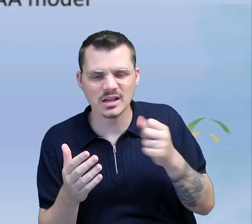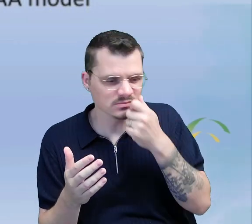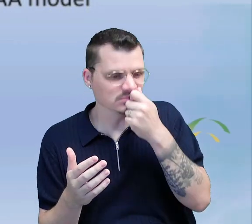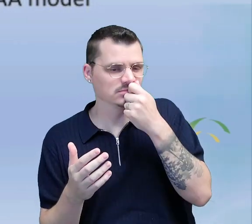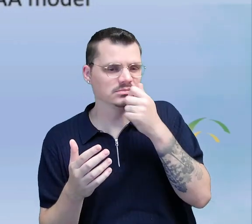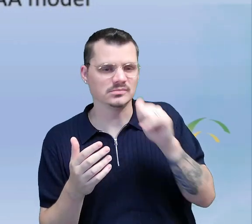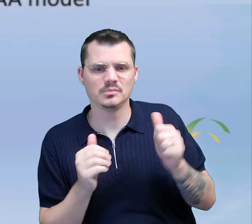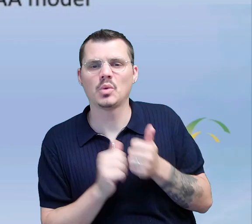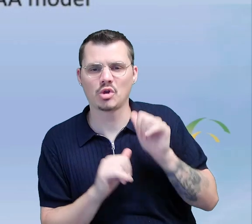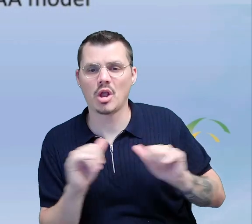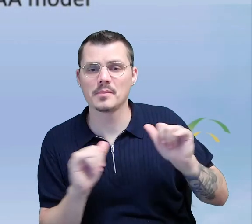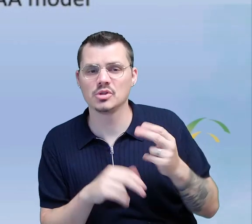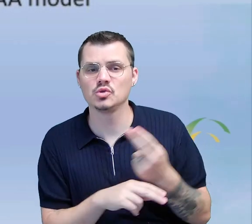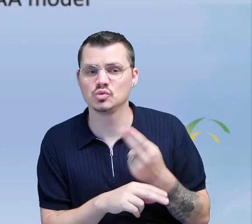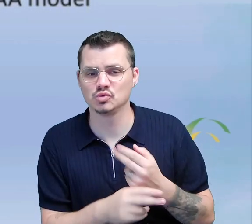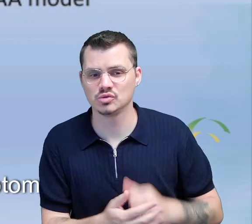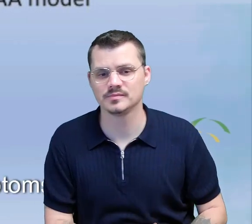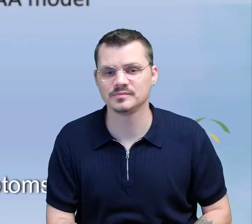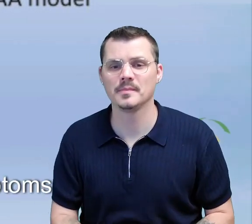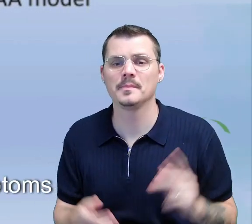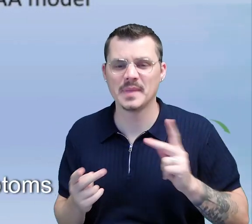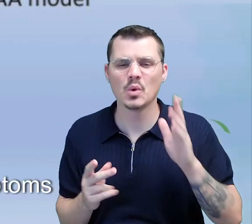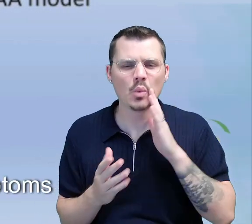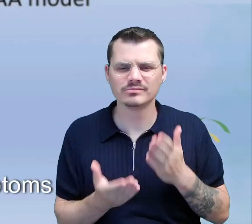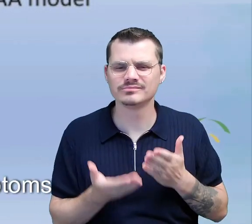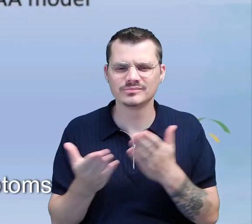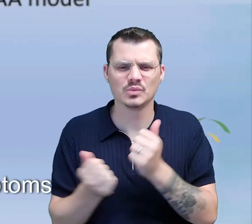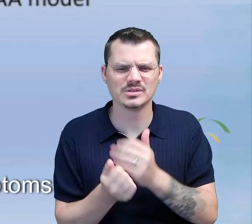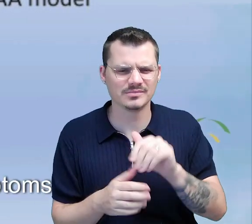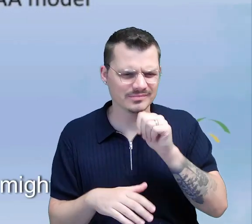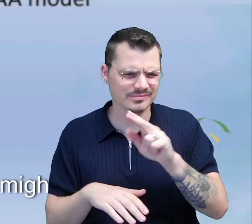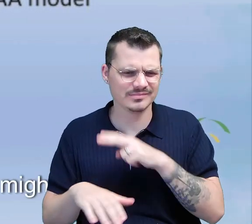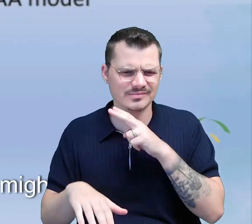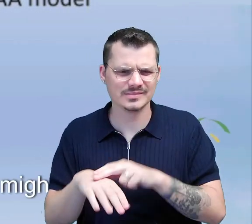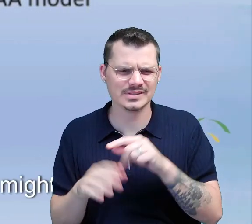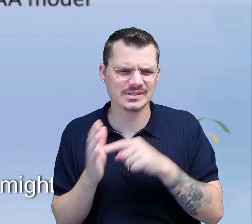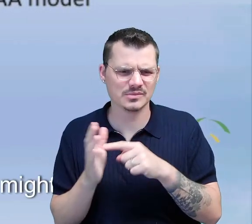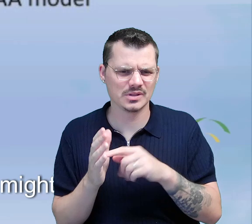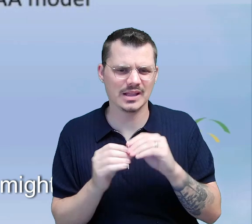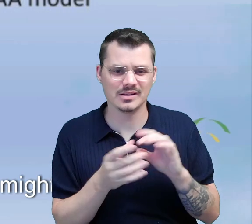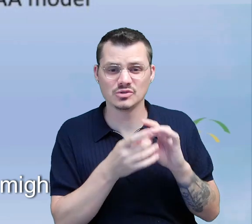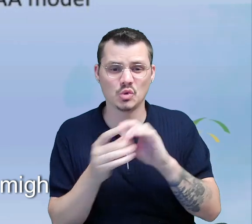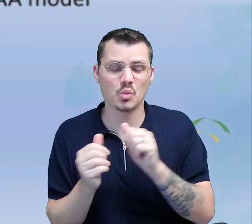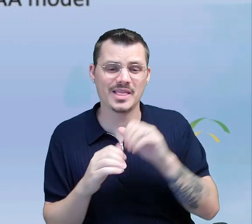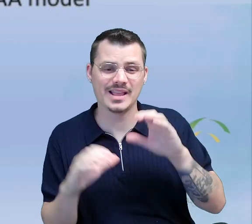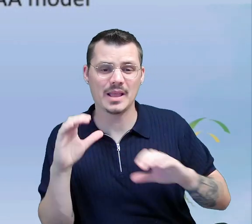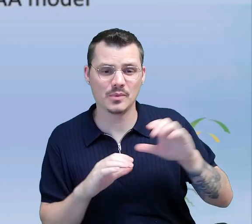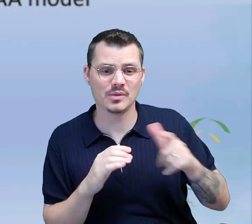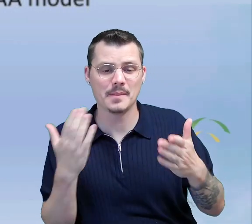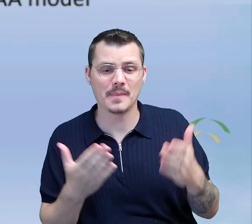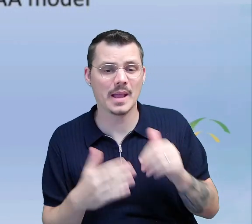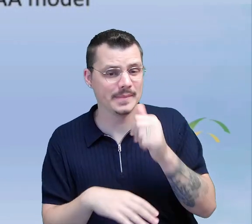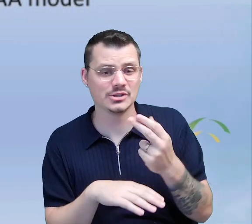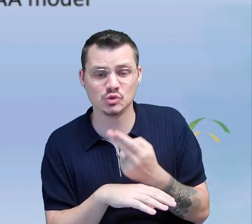things of that nature. People will present with unusual symptoms in association with the chemicals they might